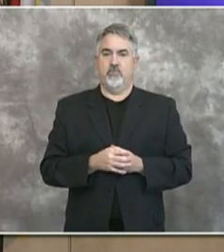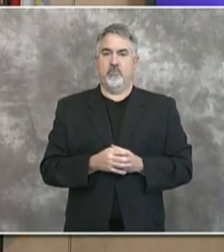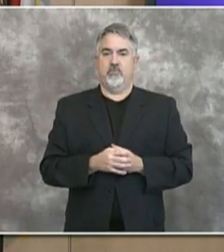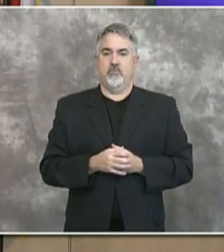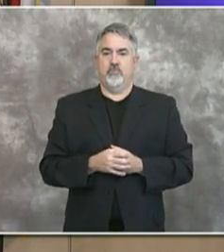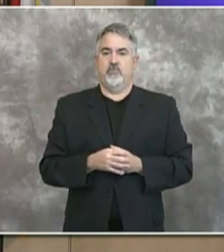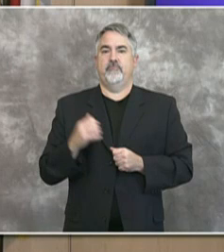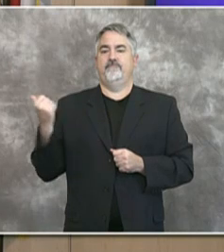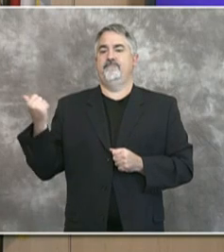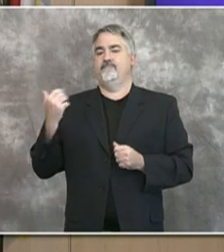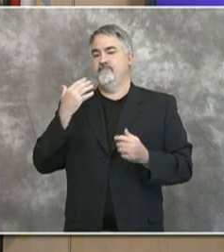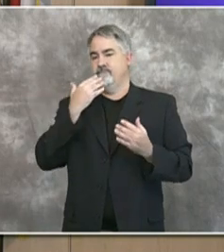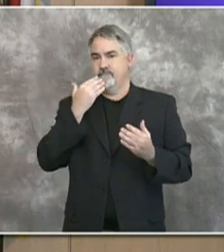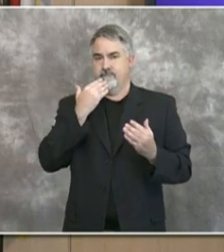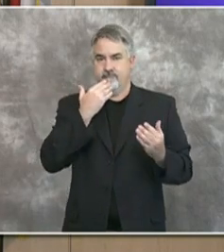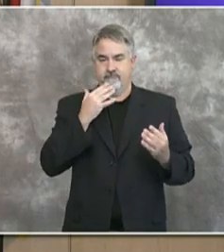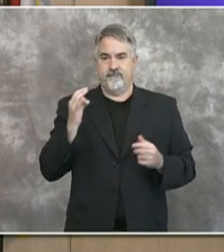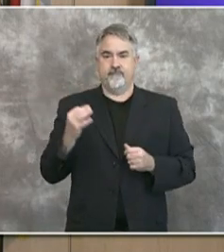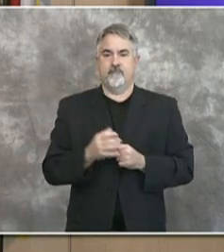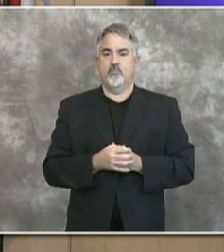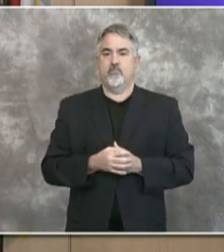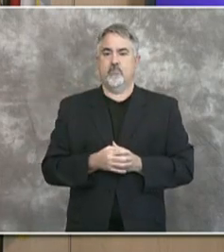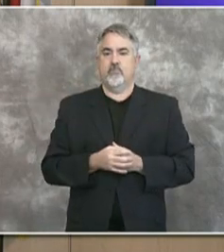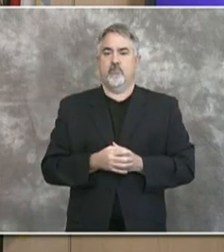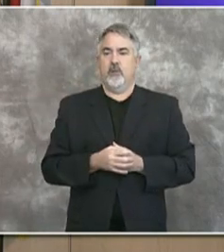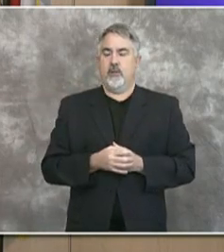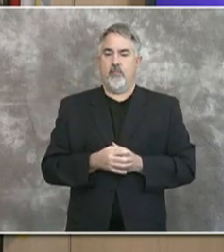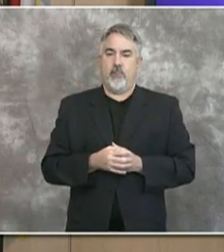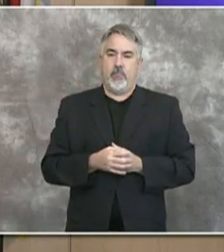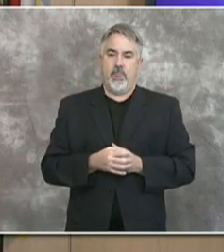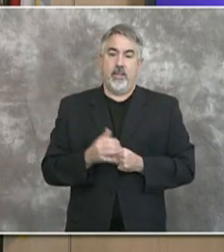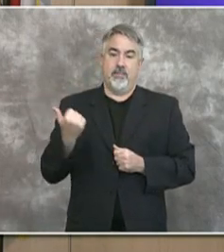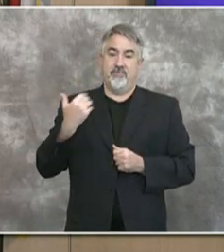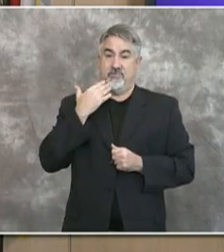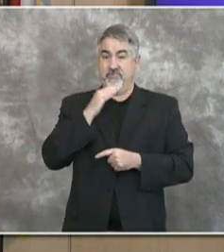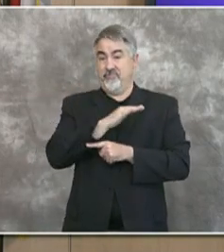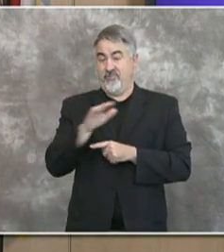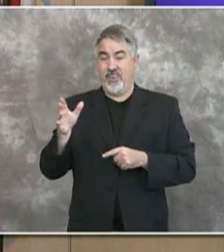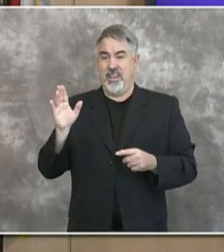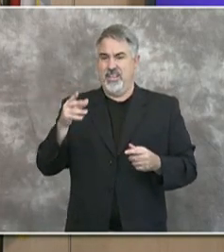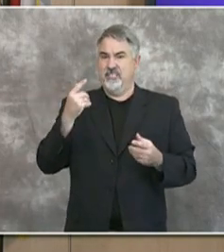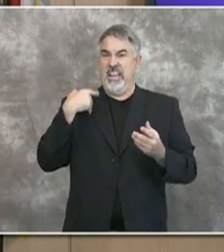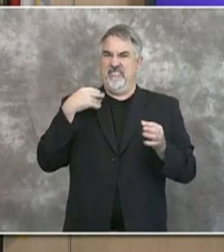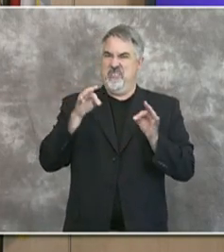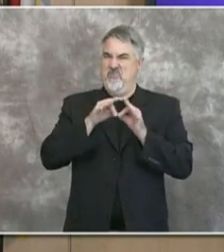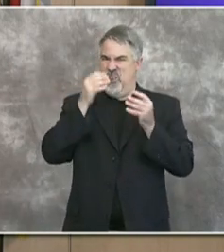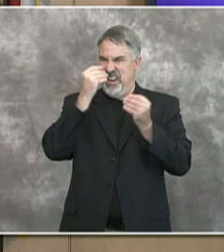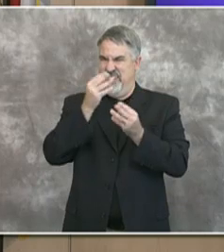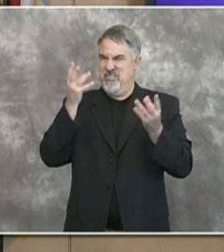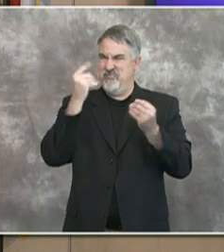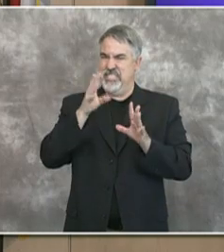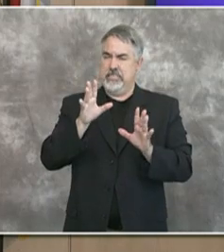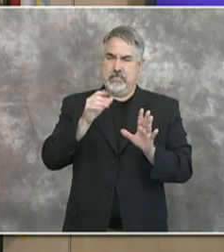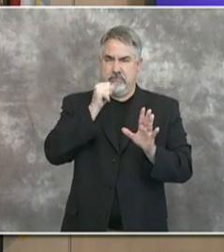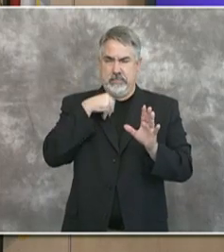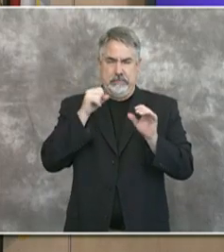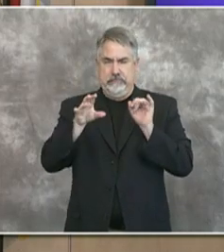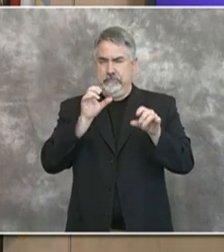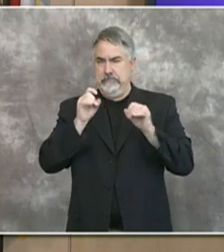Thank you, and good afternoon. I have a number of important updates for you today, and so I ask that you bear with me as we work our way through